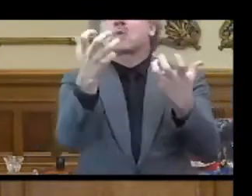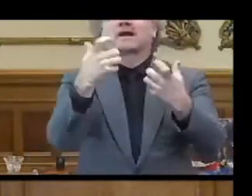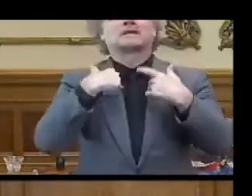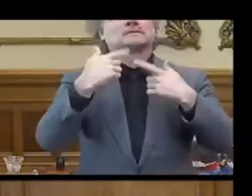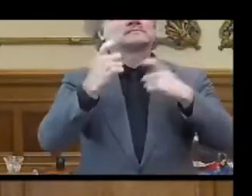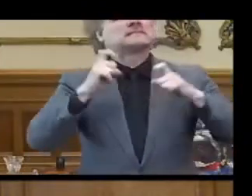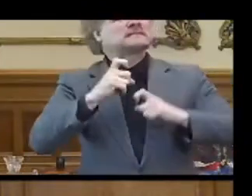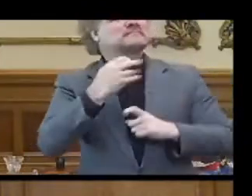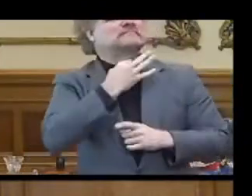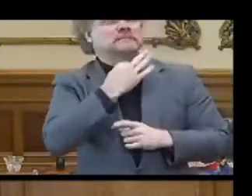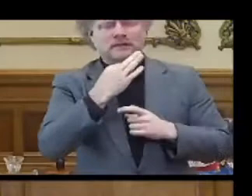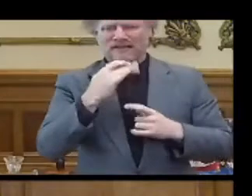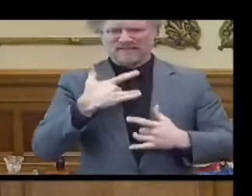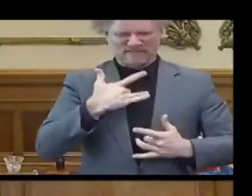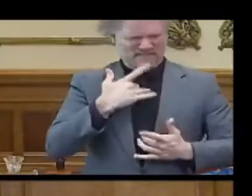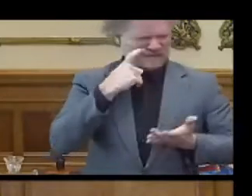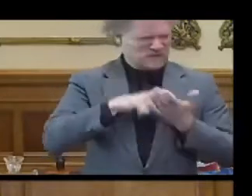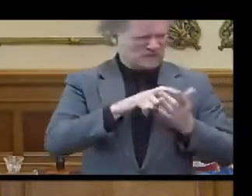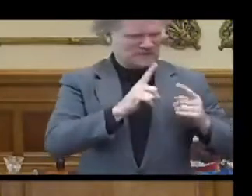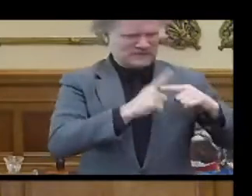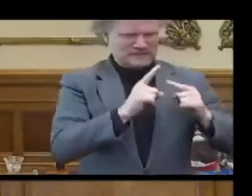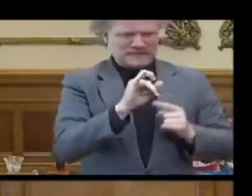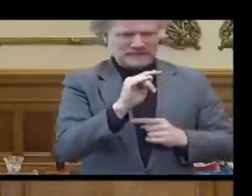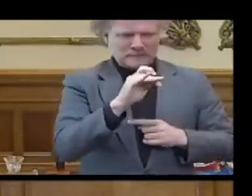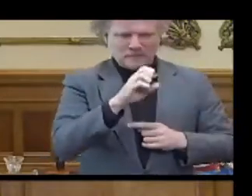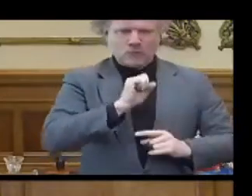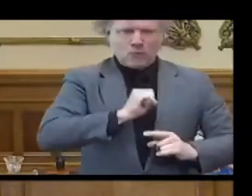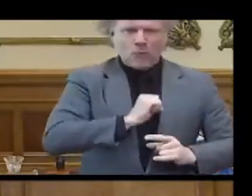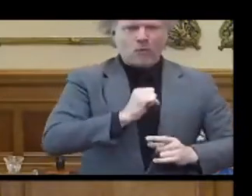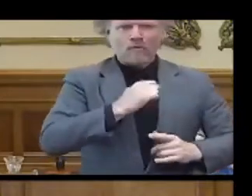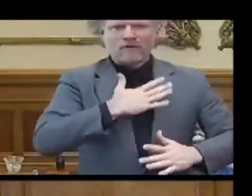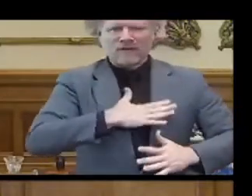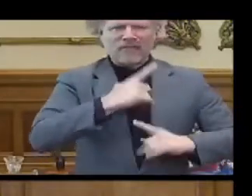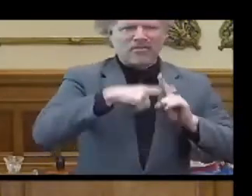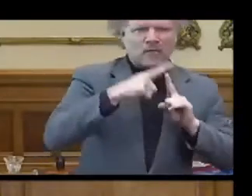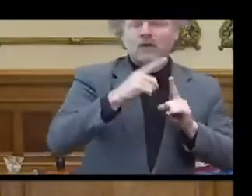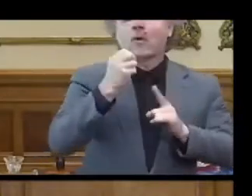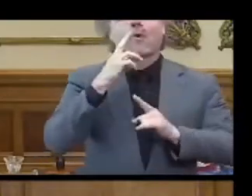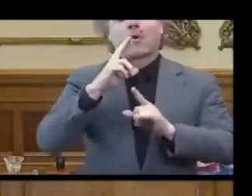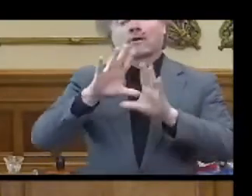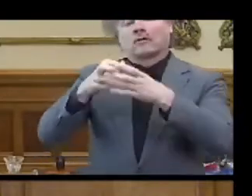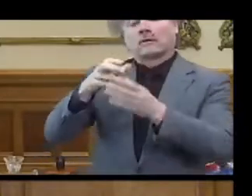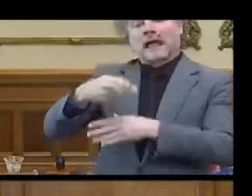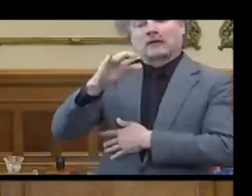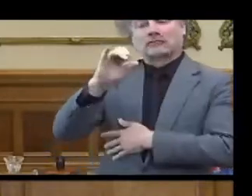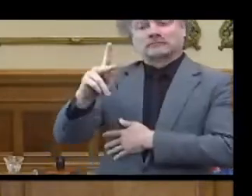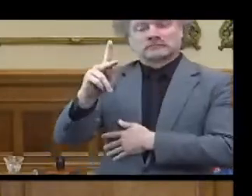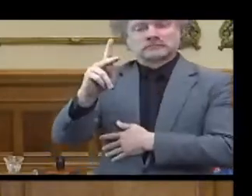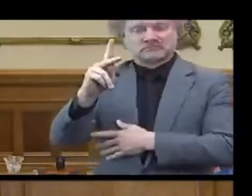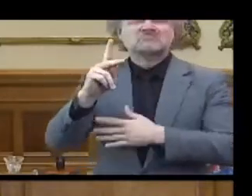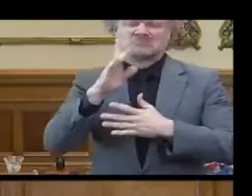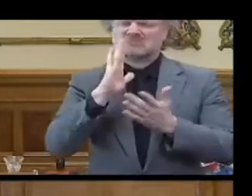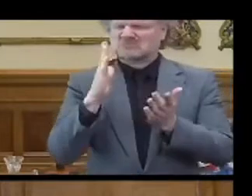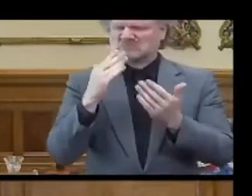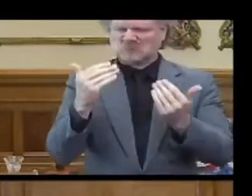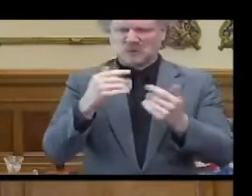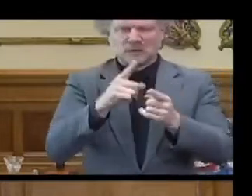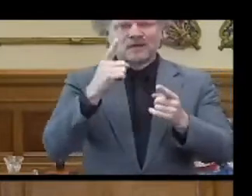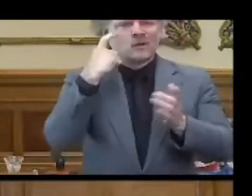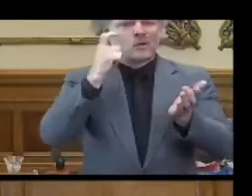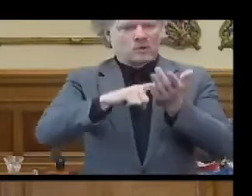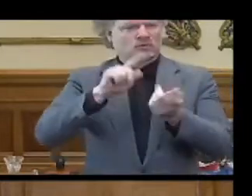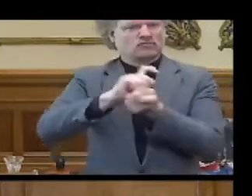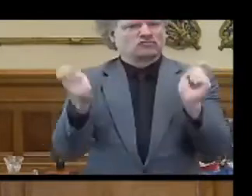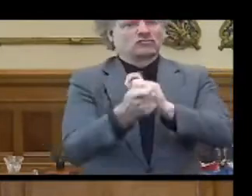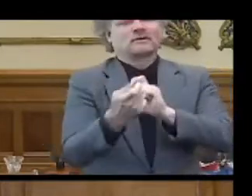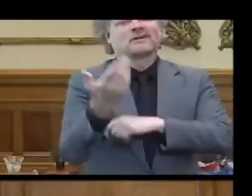whether they have symptoms or they fall into a high-risk category. I thought I heard you right. We recognize that this is a significant change from